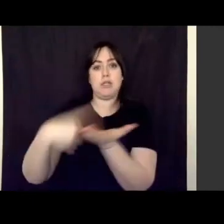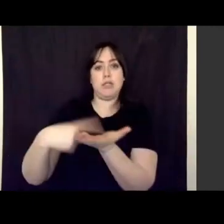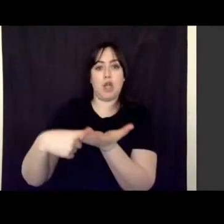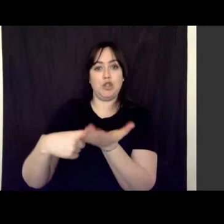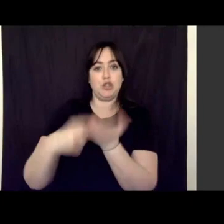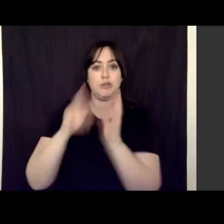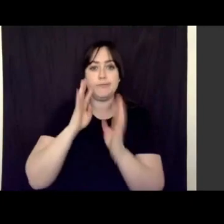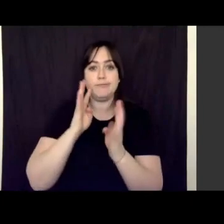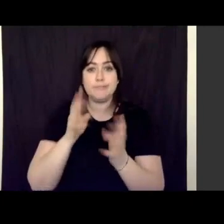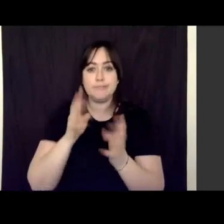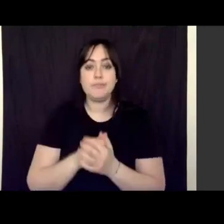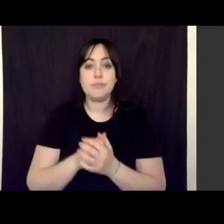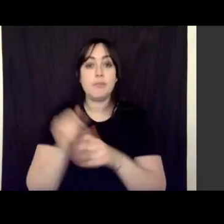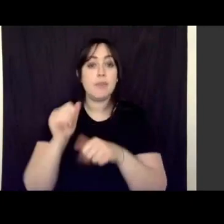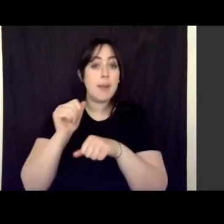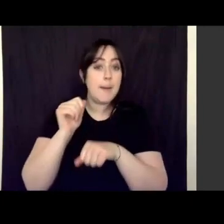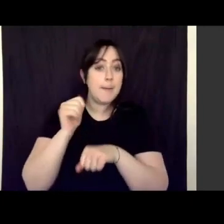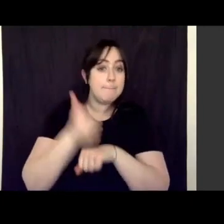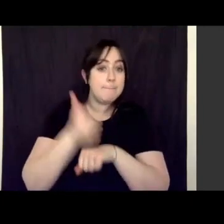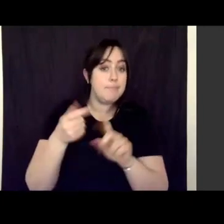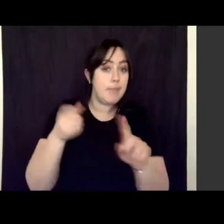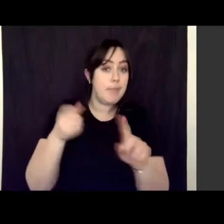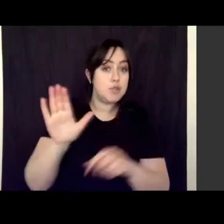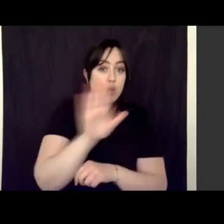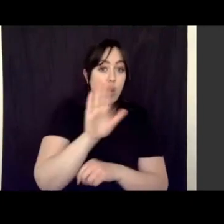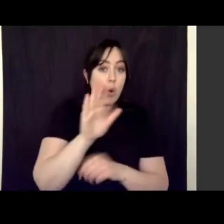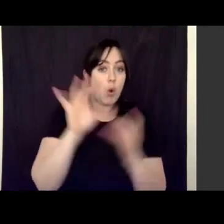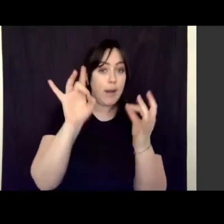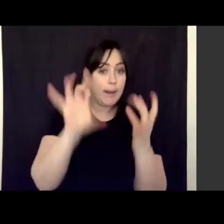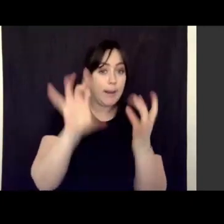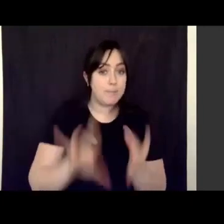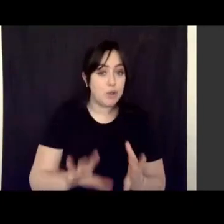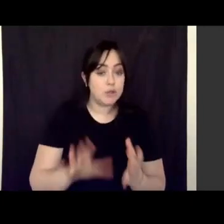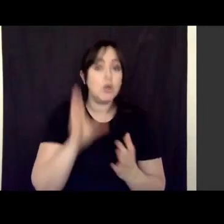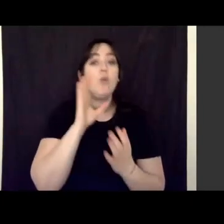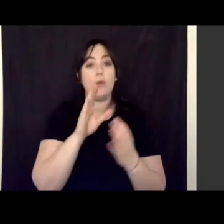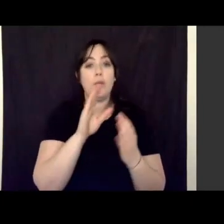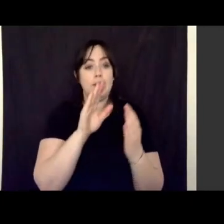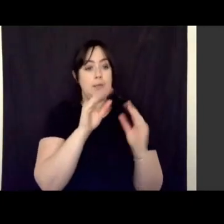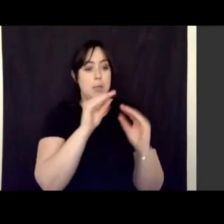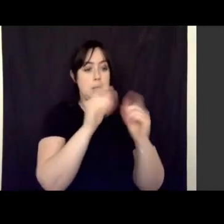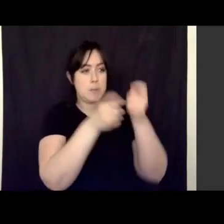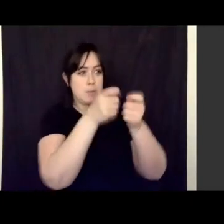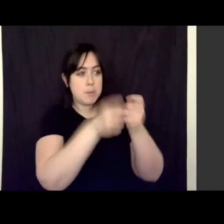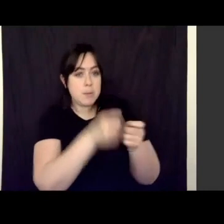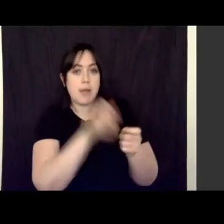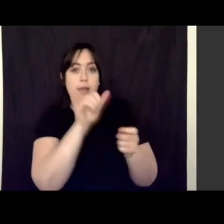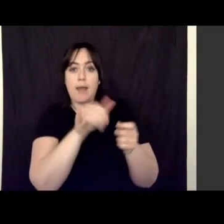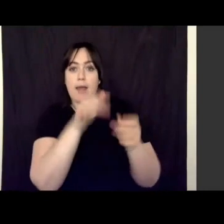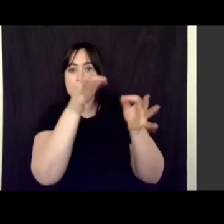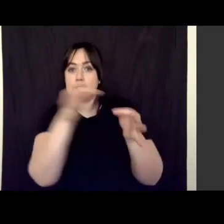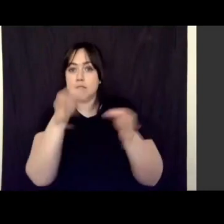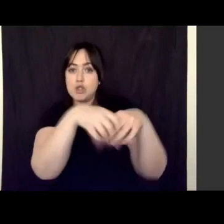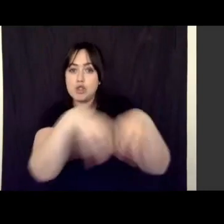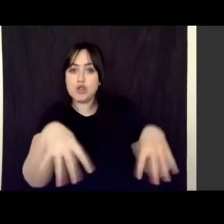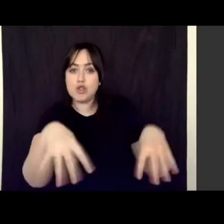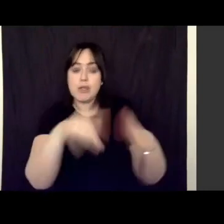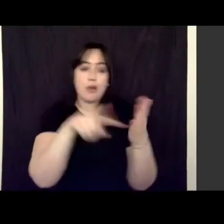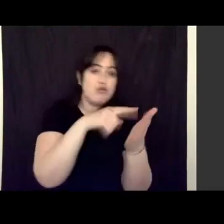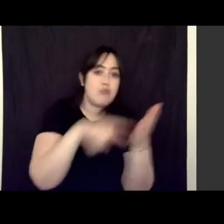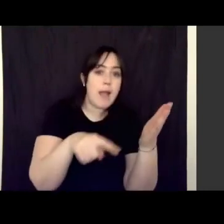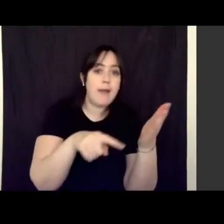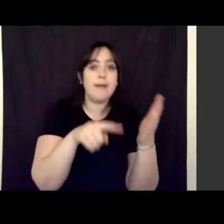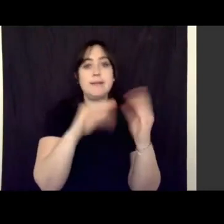additional information or to correct any information that you think may need to be improved upon. So we are looking for